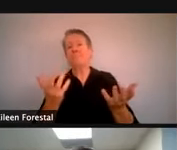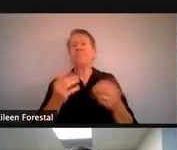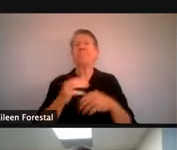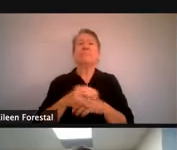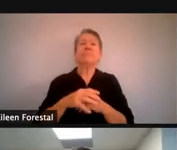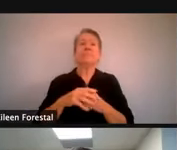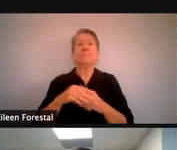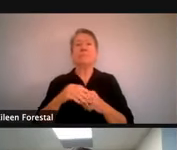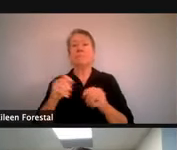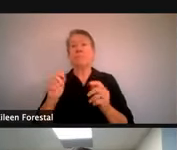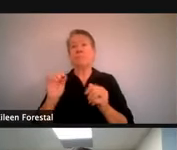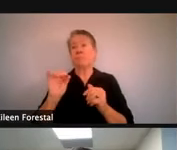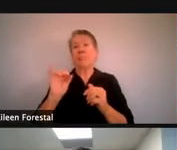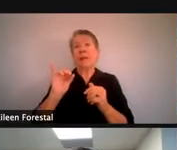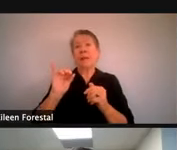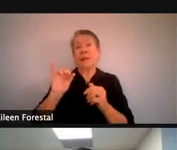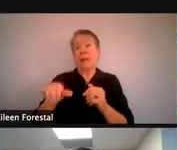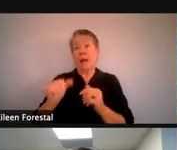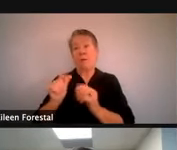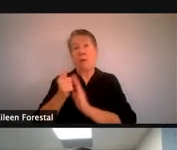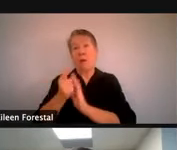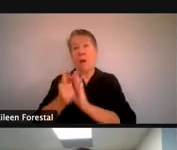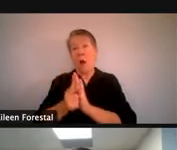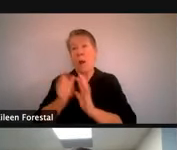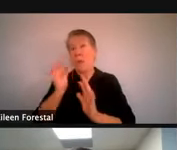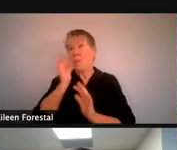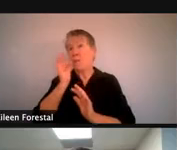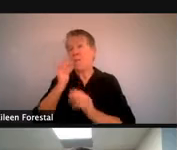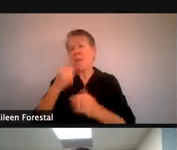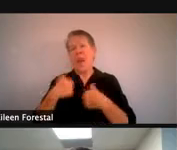pass on Tuesday. The